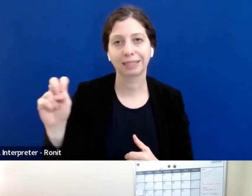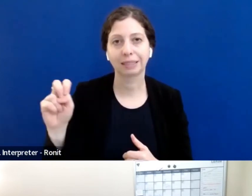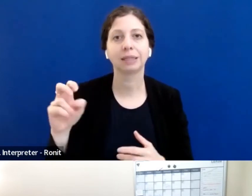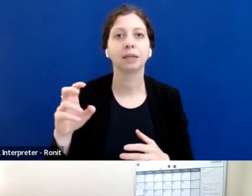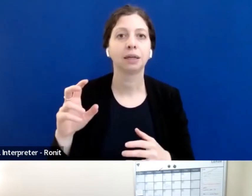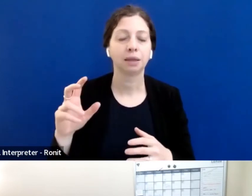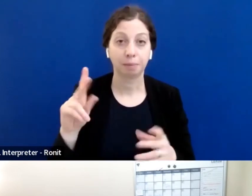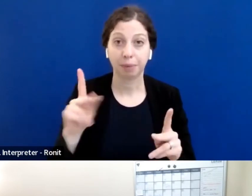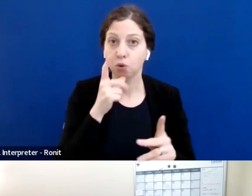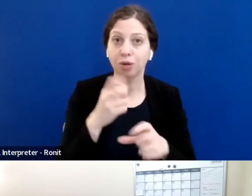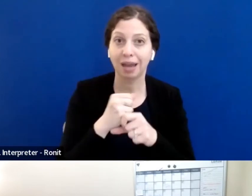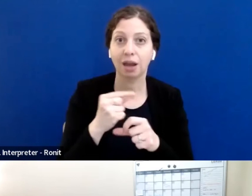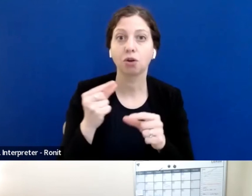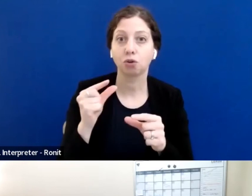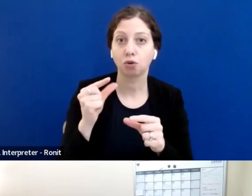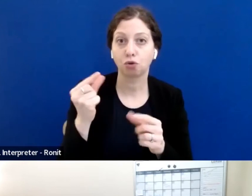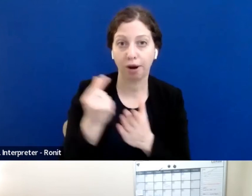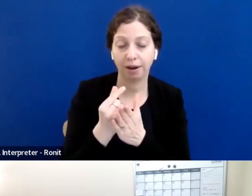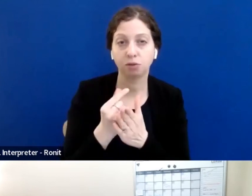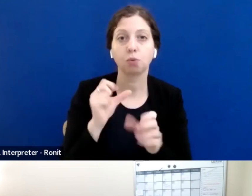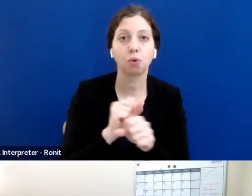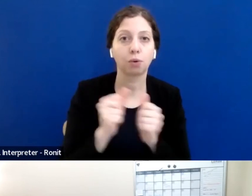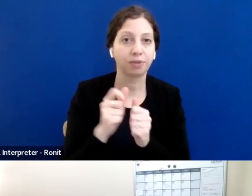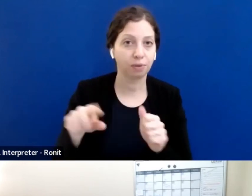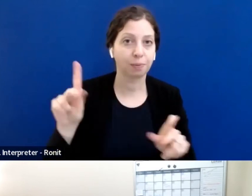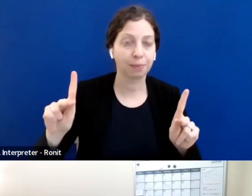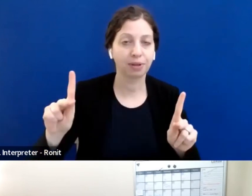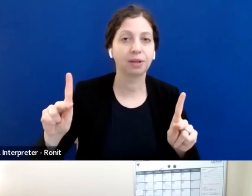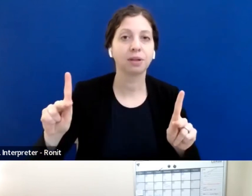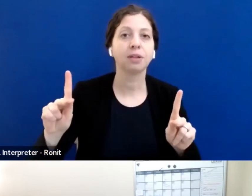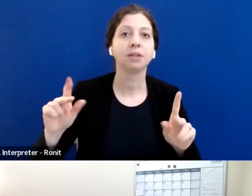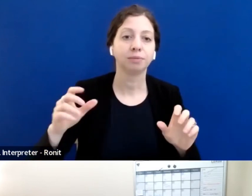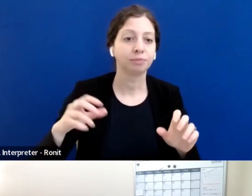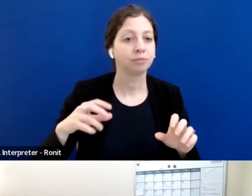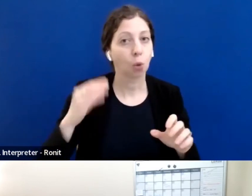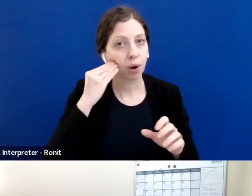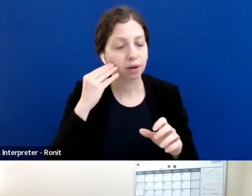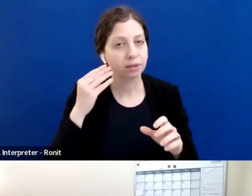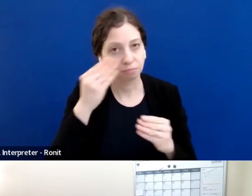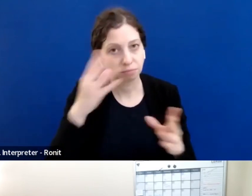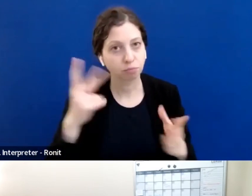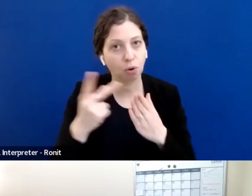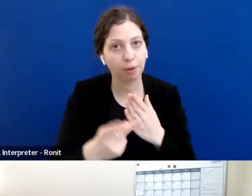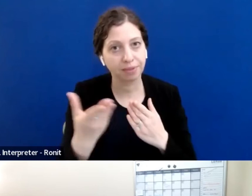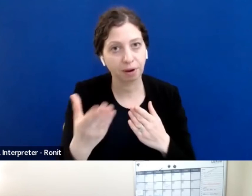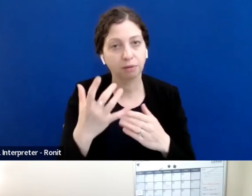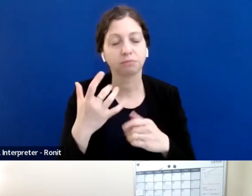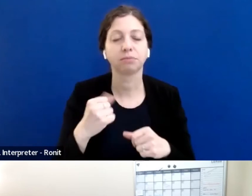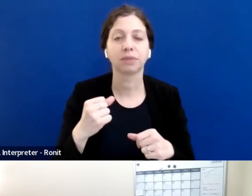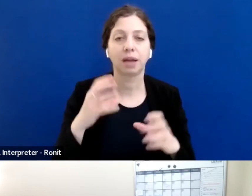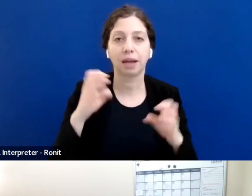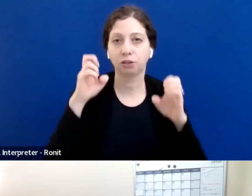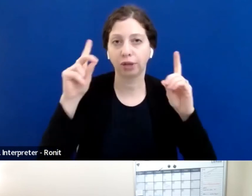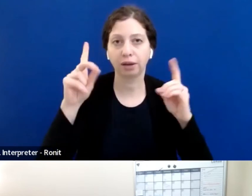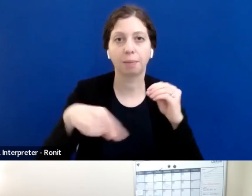this population, and it's just raising the awareness that those programs are out there and educating on them on